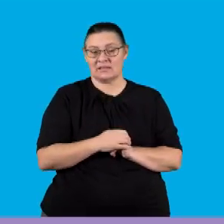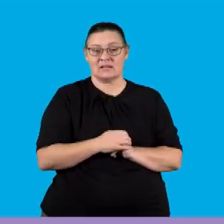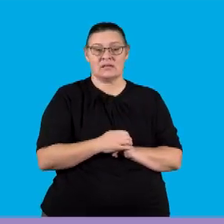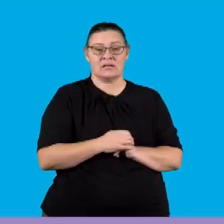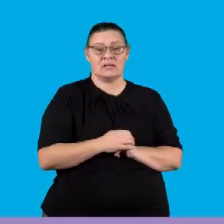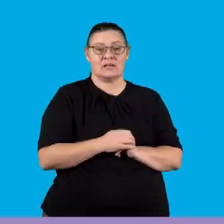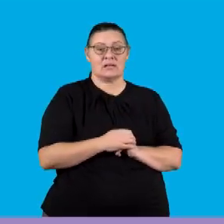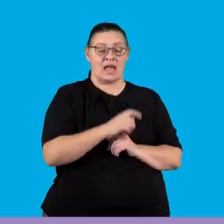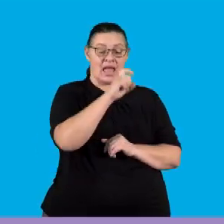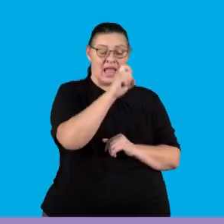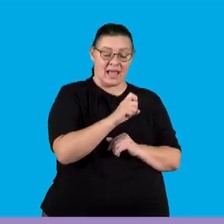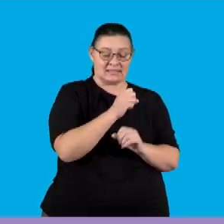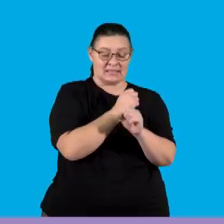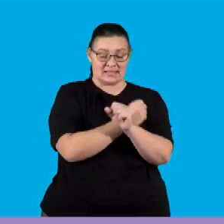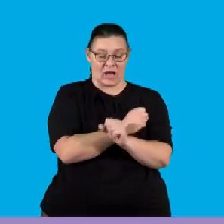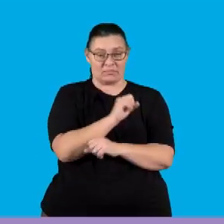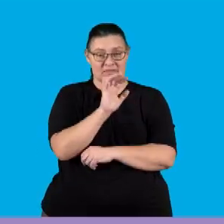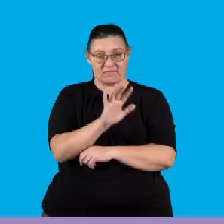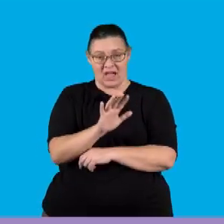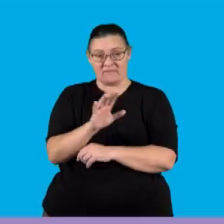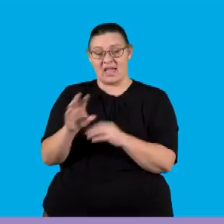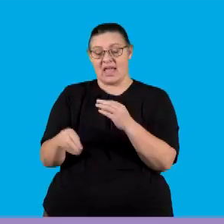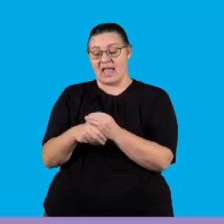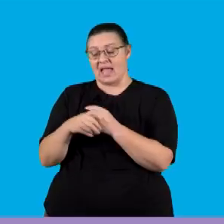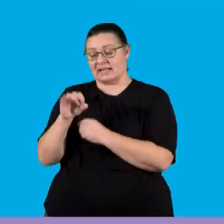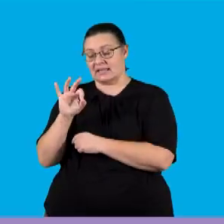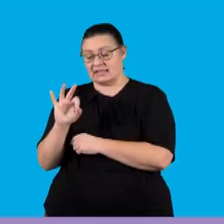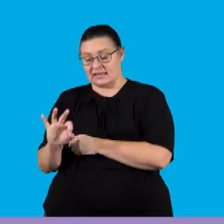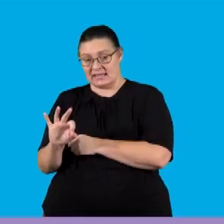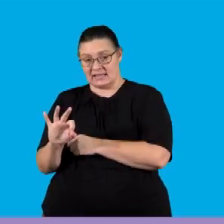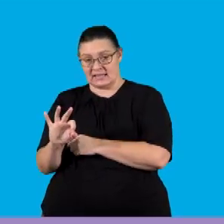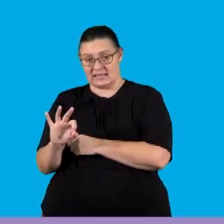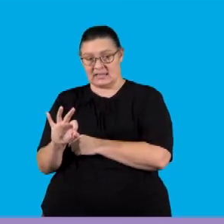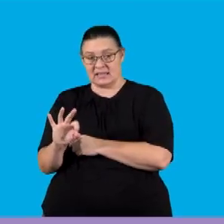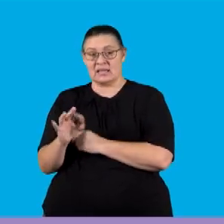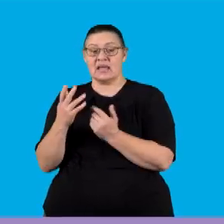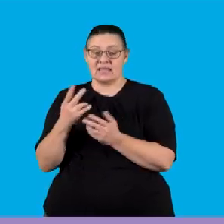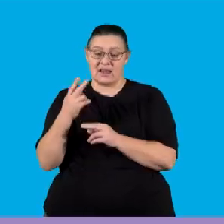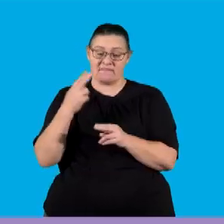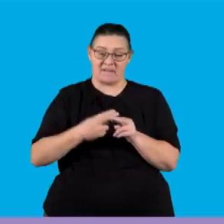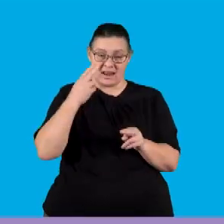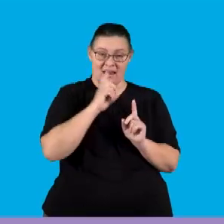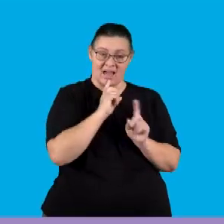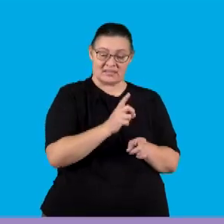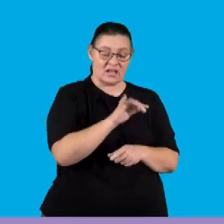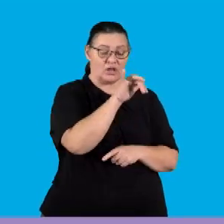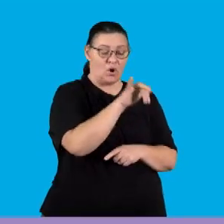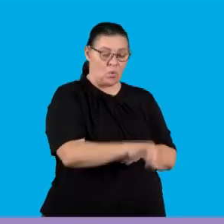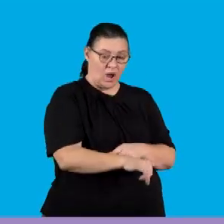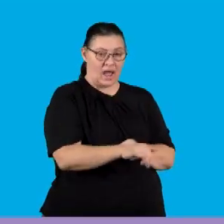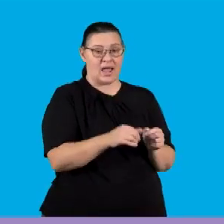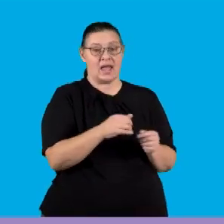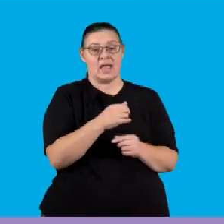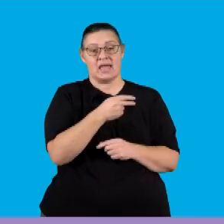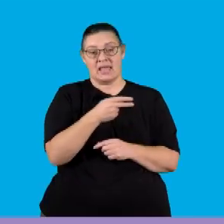that is going to be x multiplied by 5, and we are going to add our 3. And when we